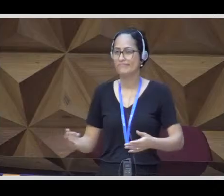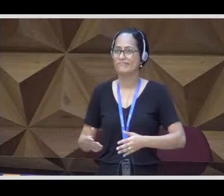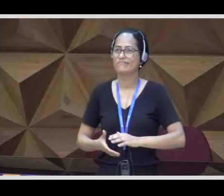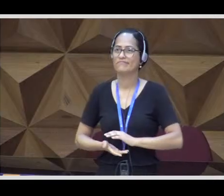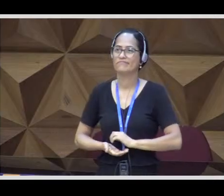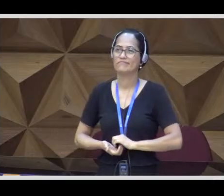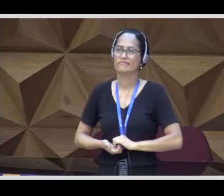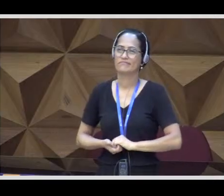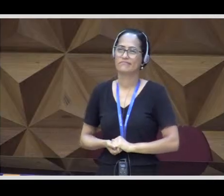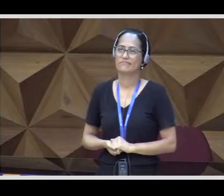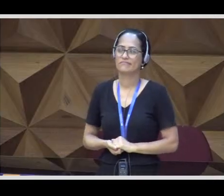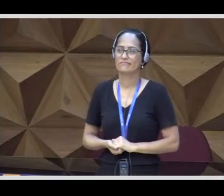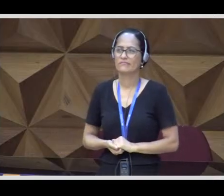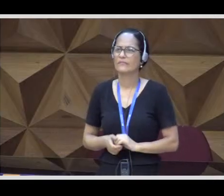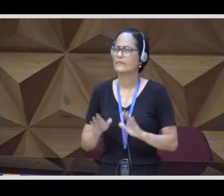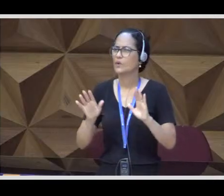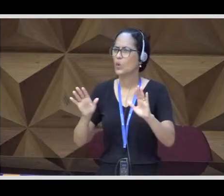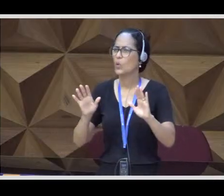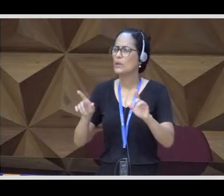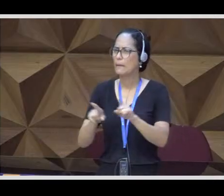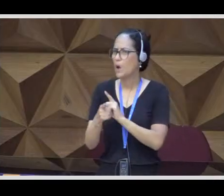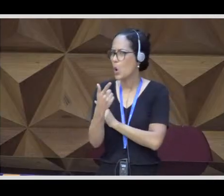One thing that came up was that